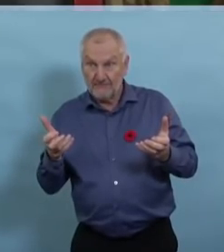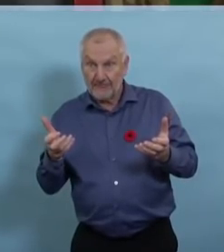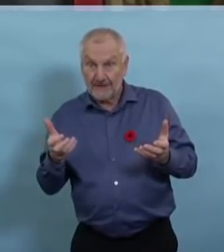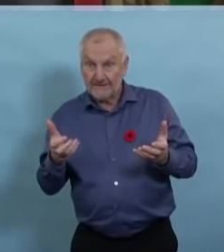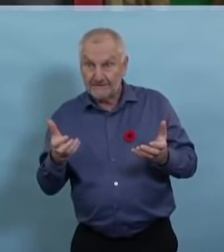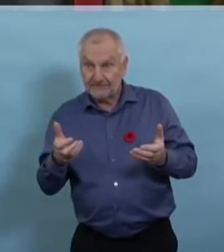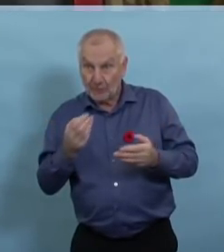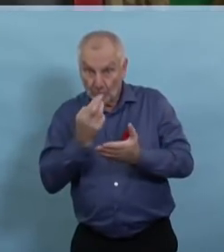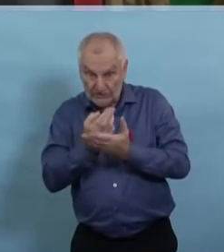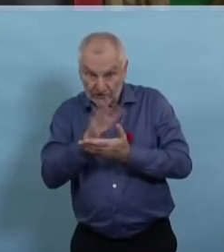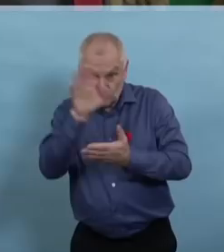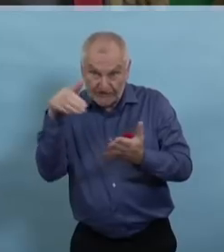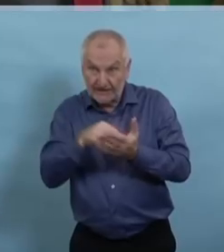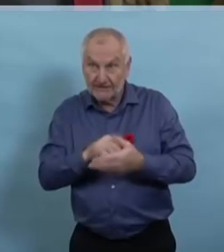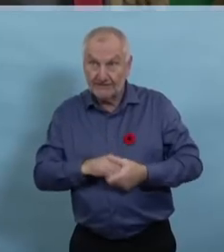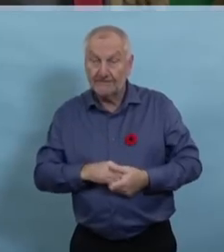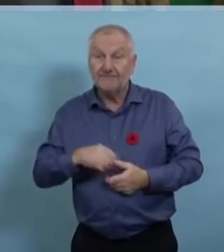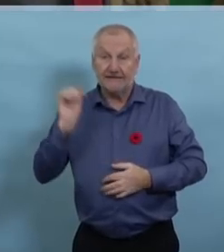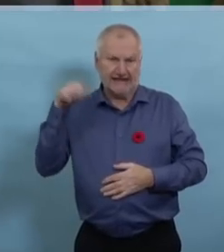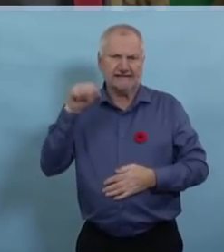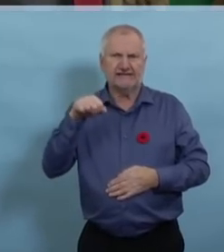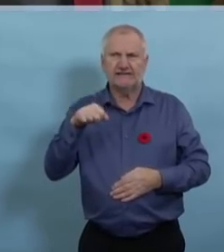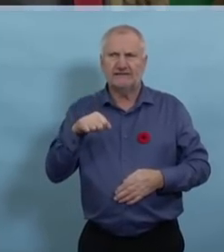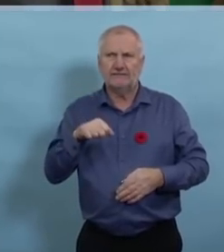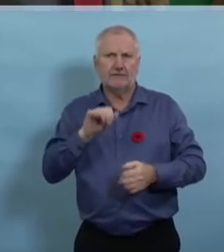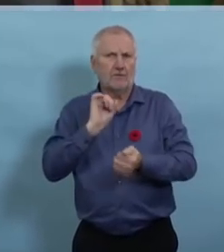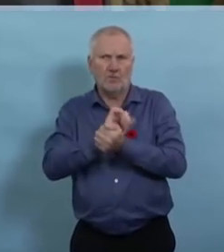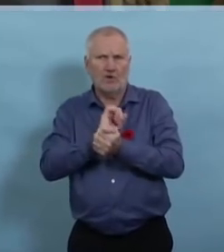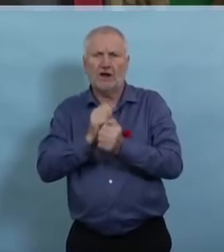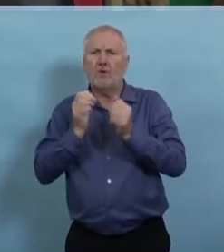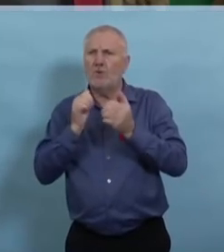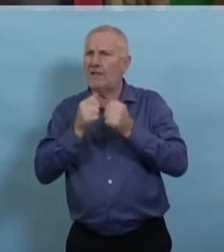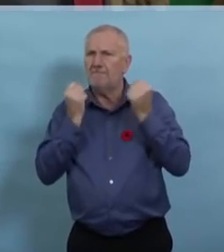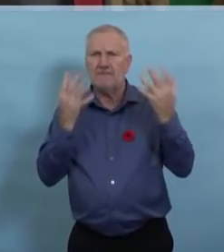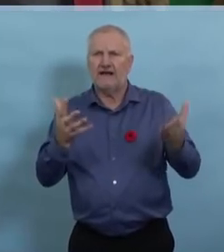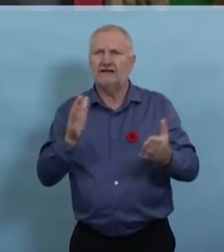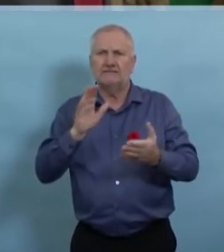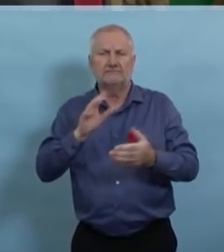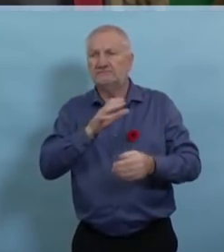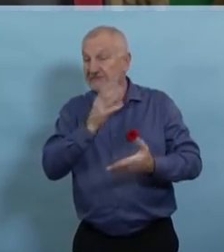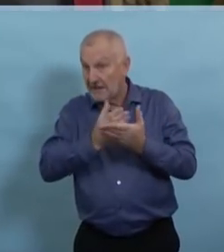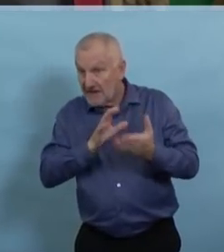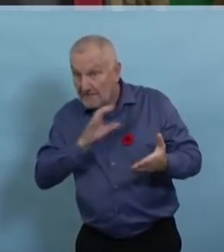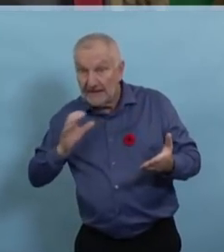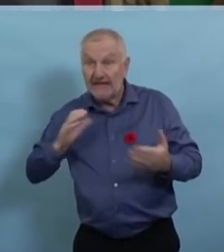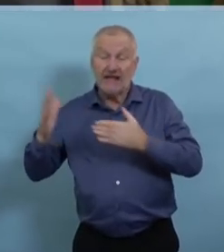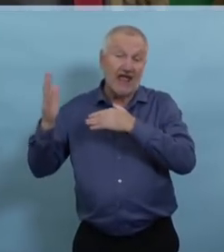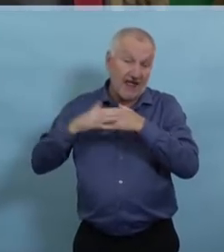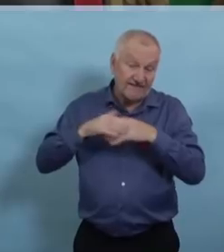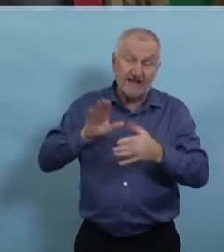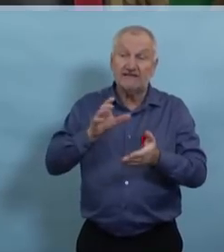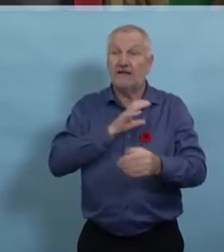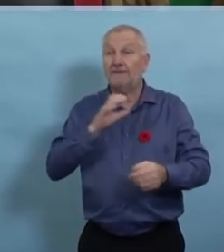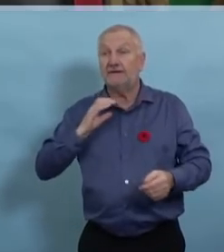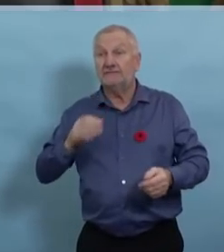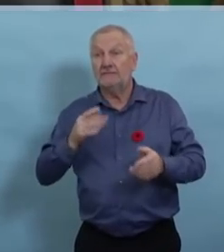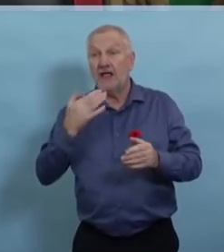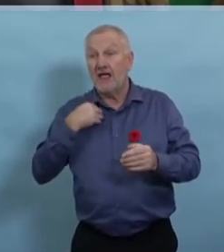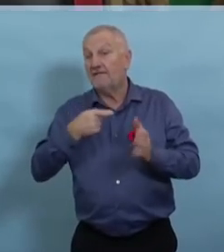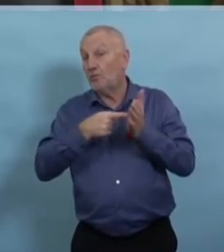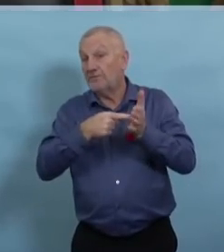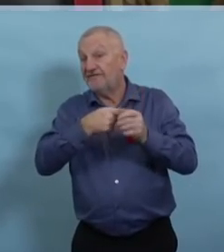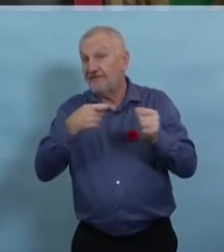divisions with a steering committee and an advisory council. We have representatives from school divisions in